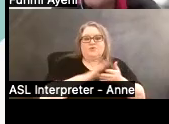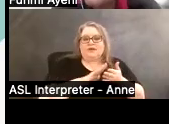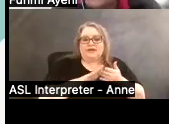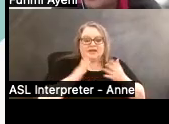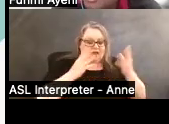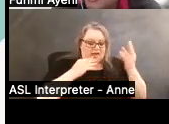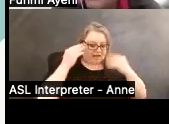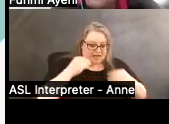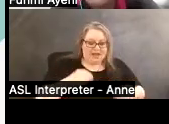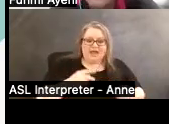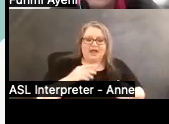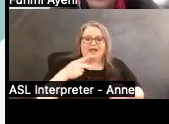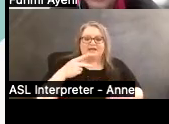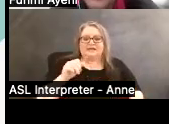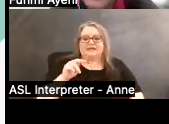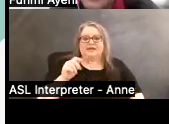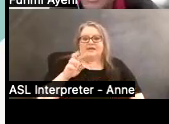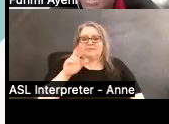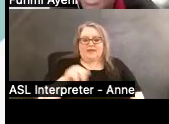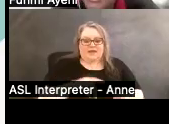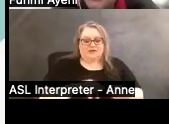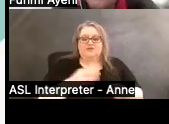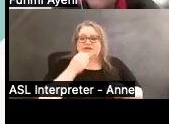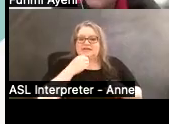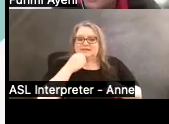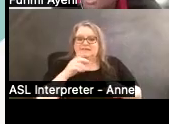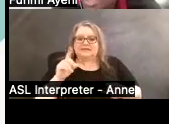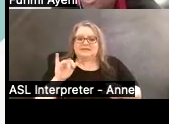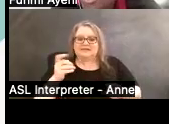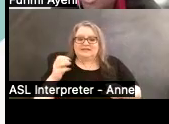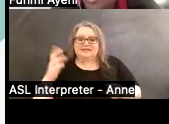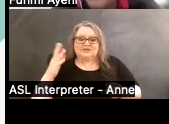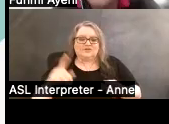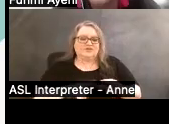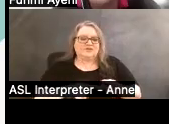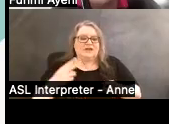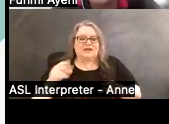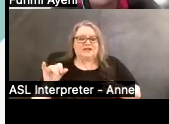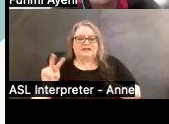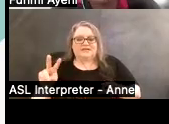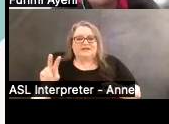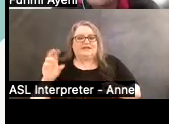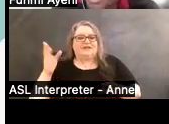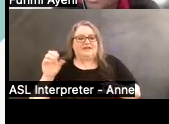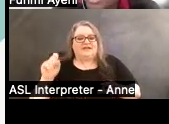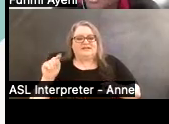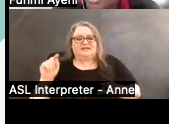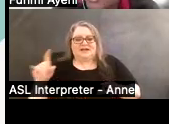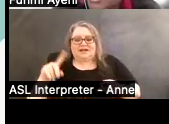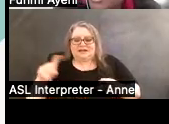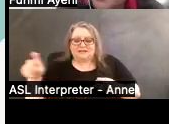pantry, dinner service, HIV and STI testing, case management support, as well as support with completing